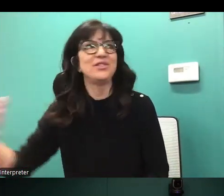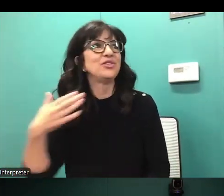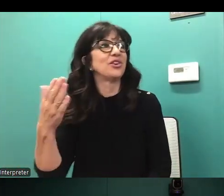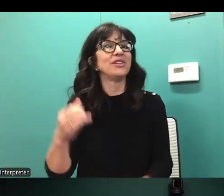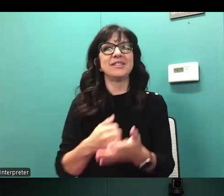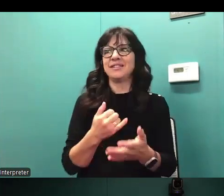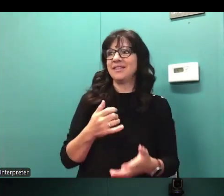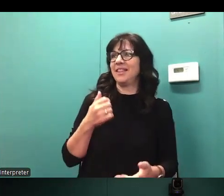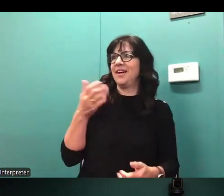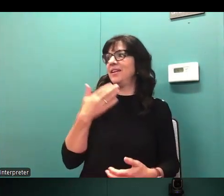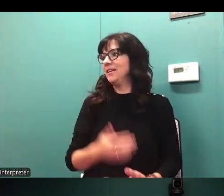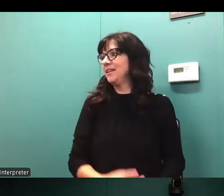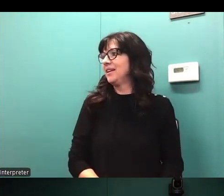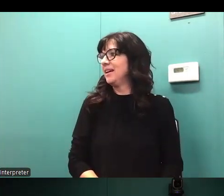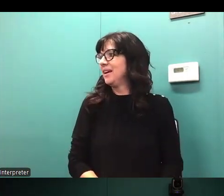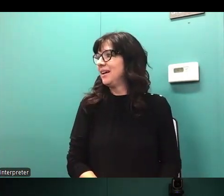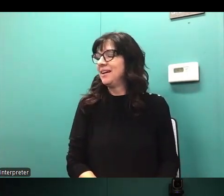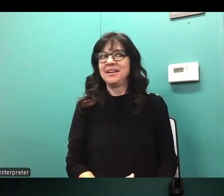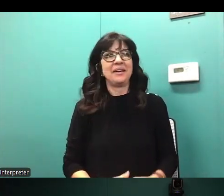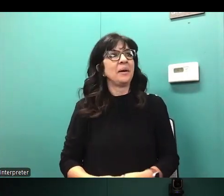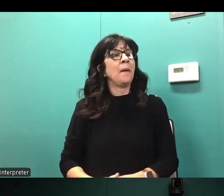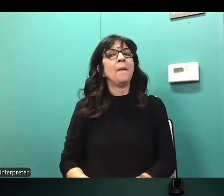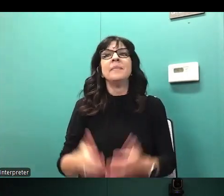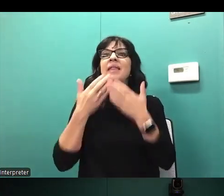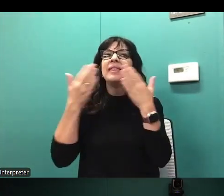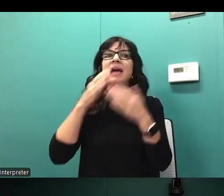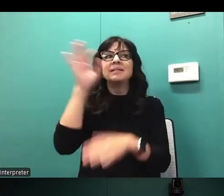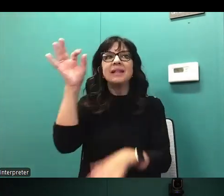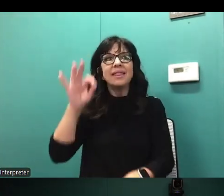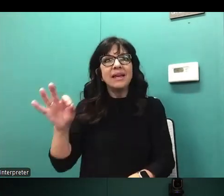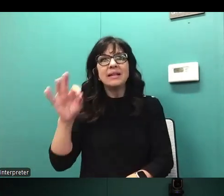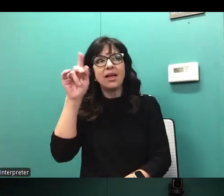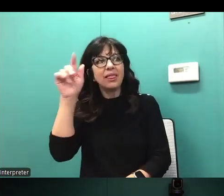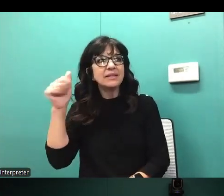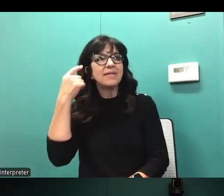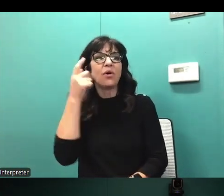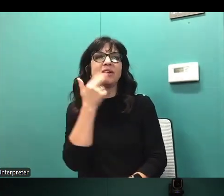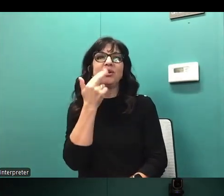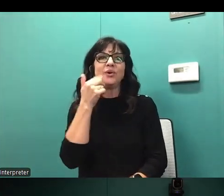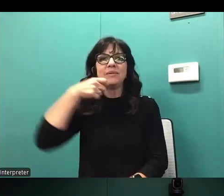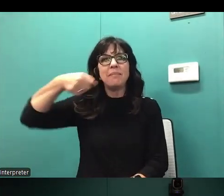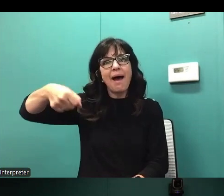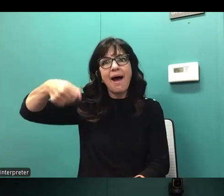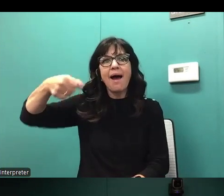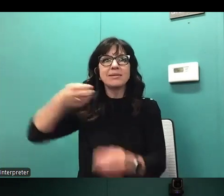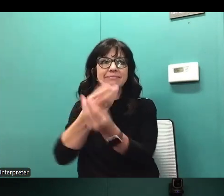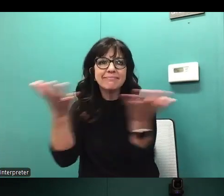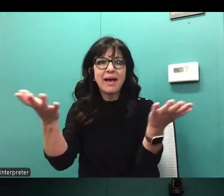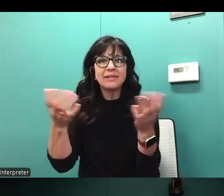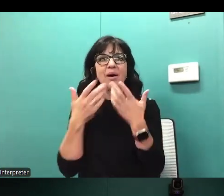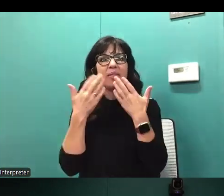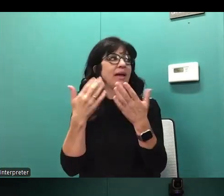Thanks, Liz and Alyssa, for the cute bags and the stuff in it. It's like, okay, we can do this, and then I got the spiral one, so leave it